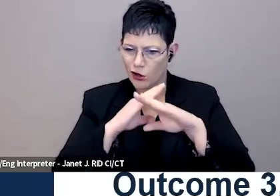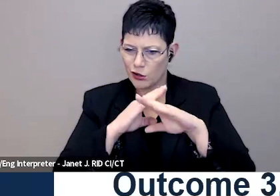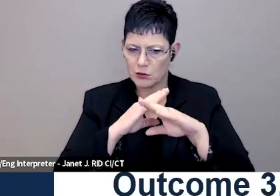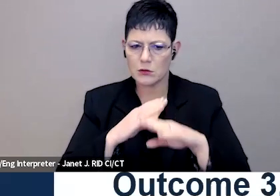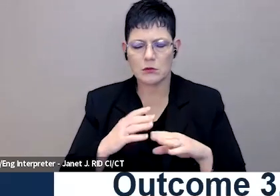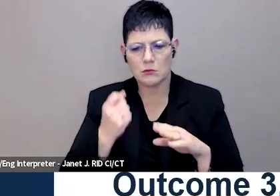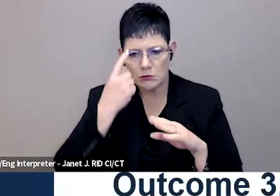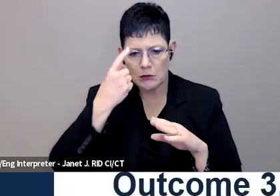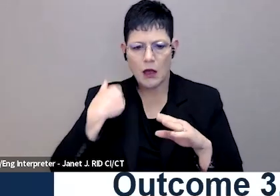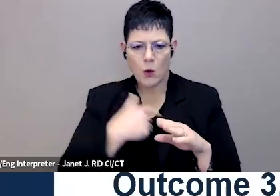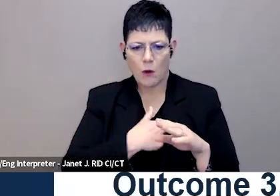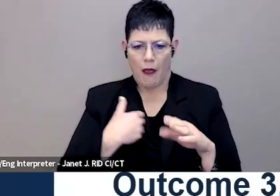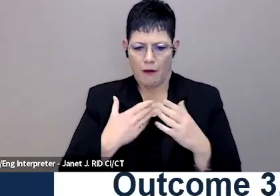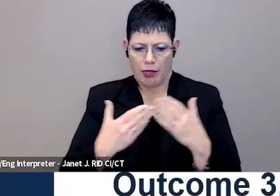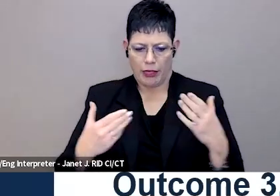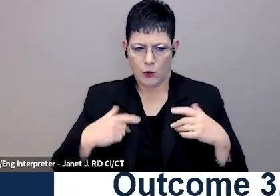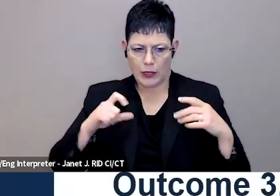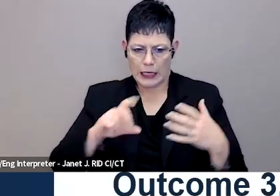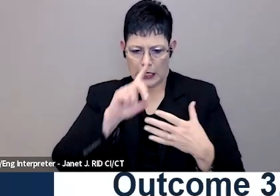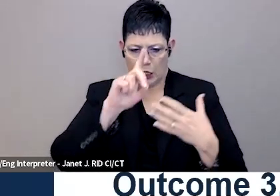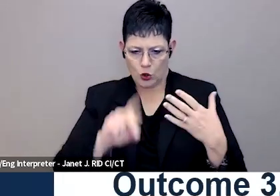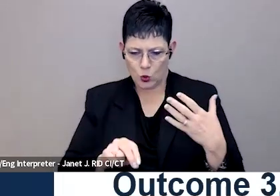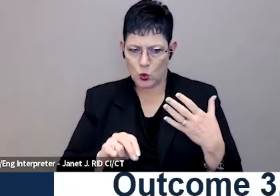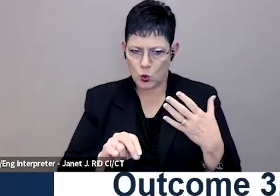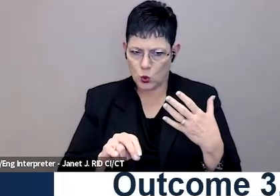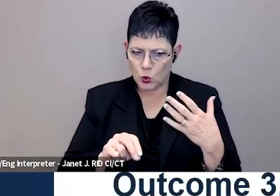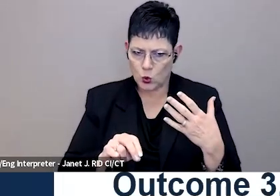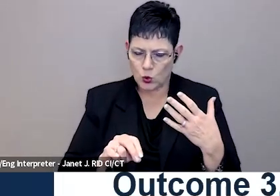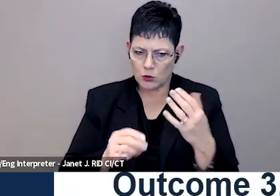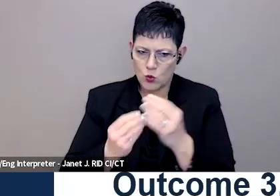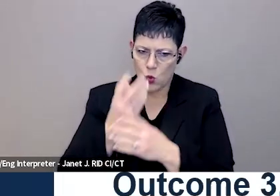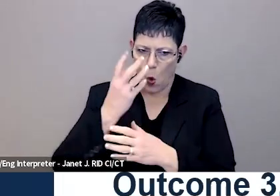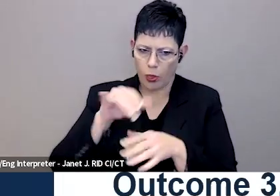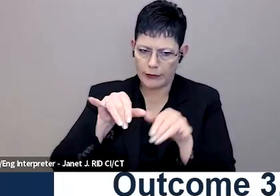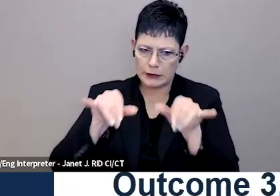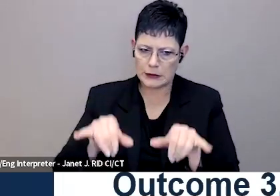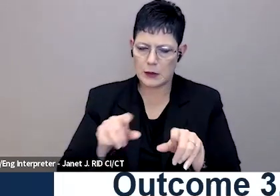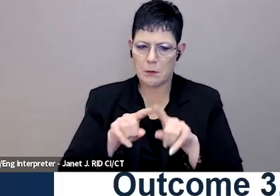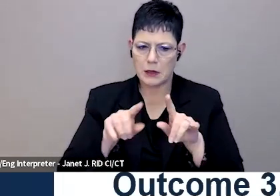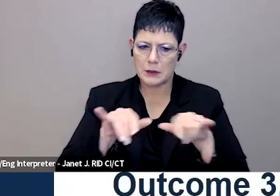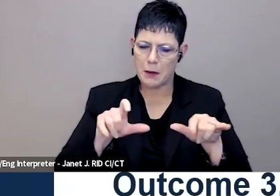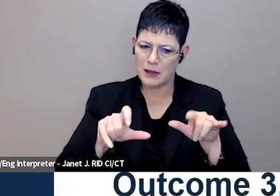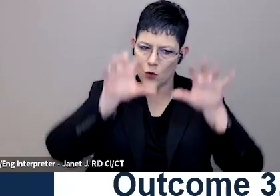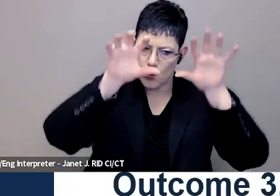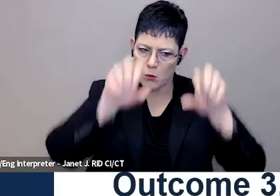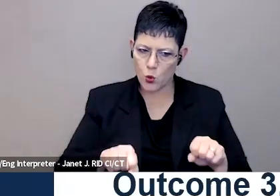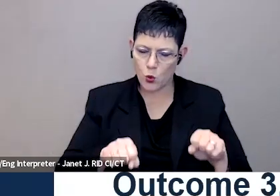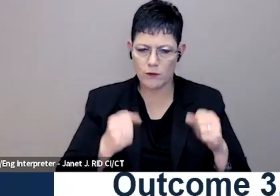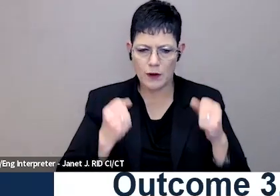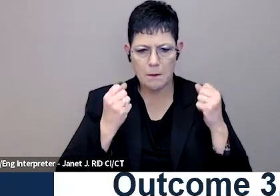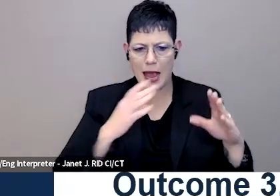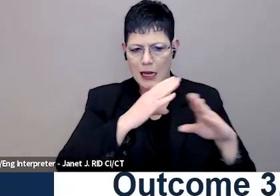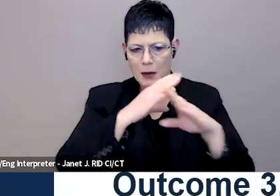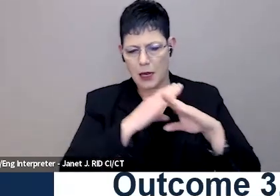are proactive things we need to do to expand HCBS, but also we need to remove as many barriers